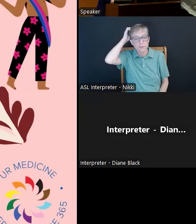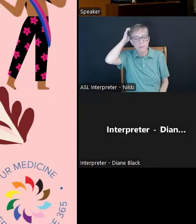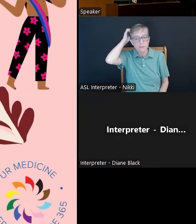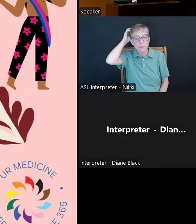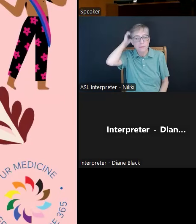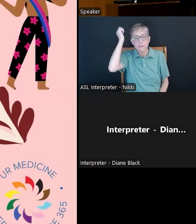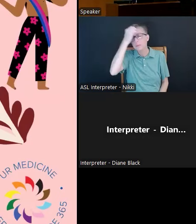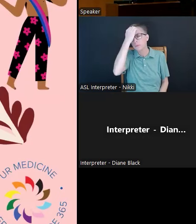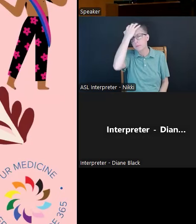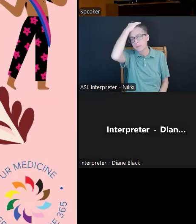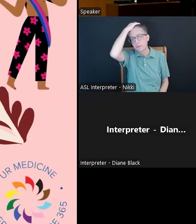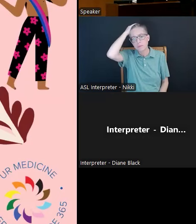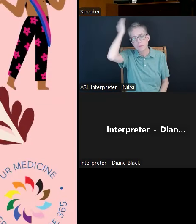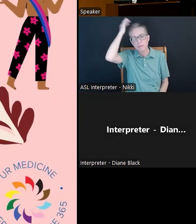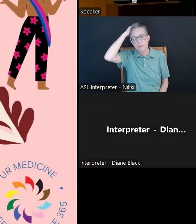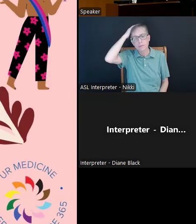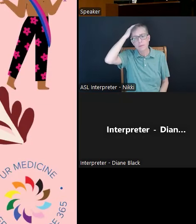Awesome.